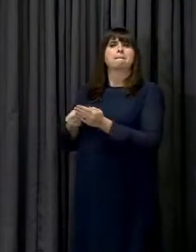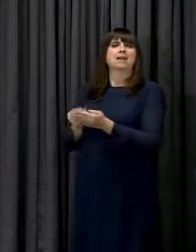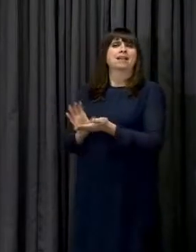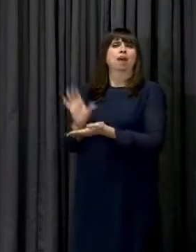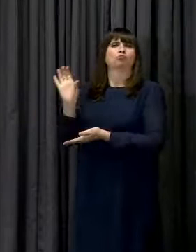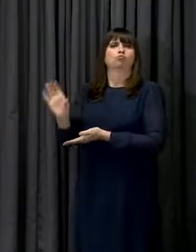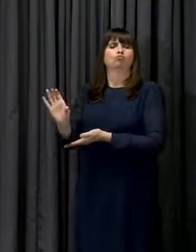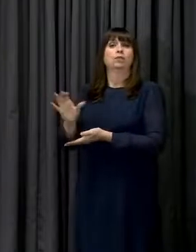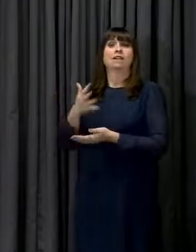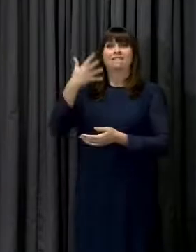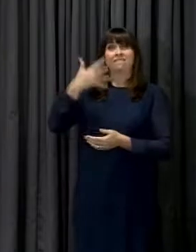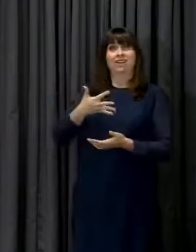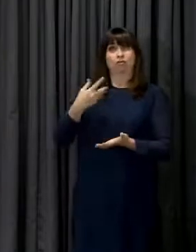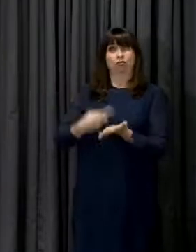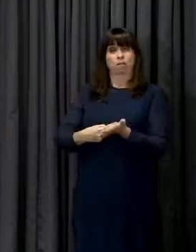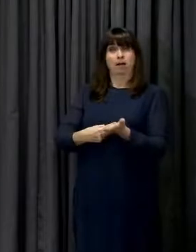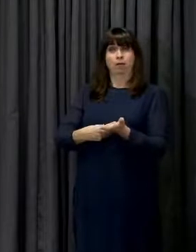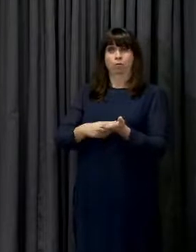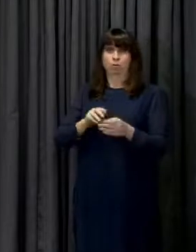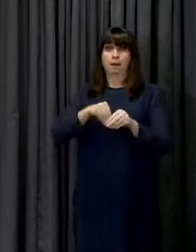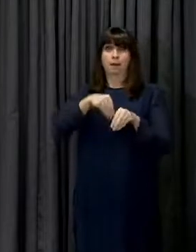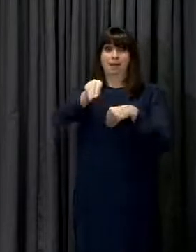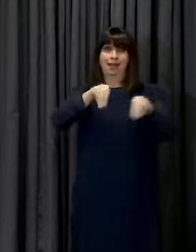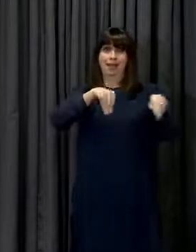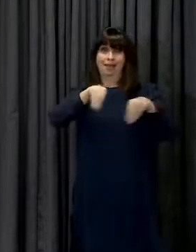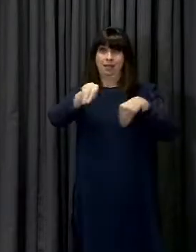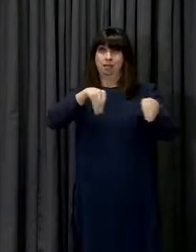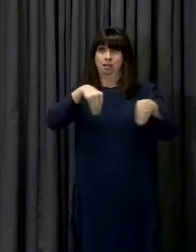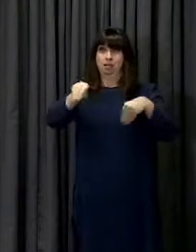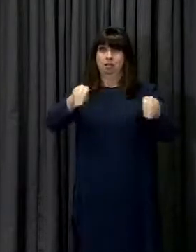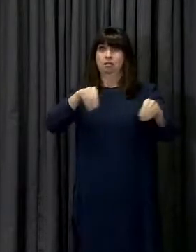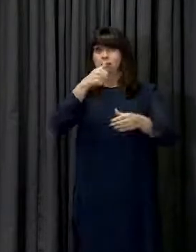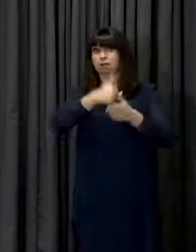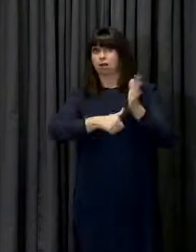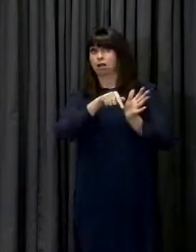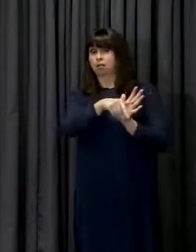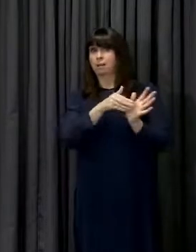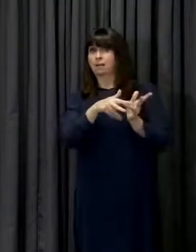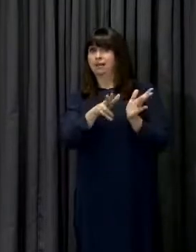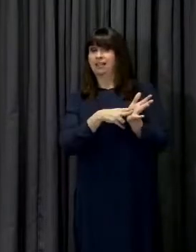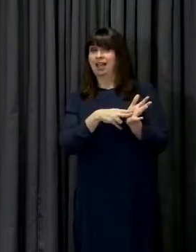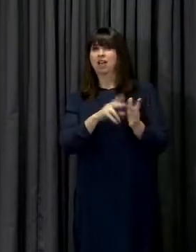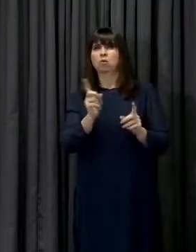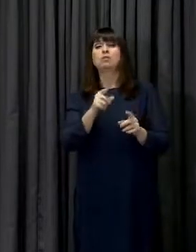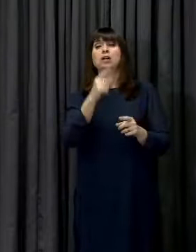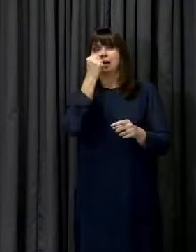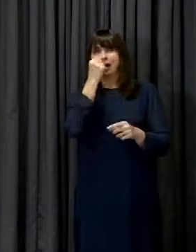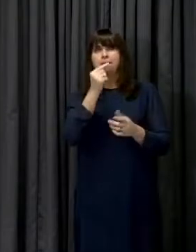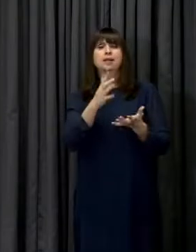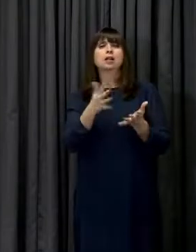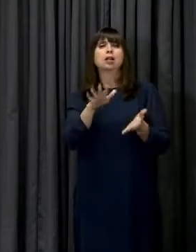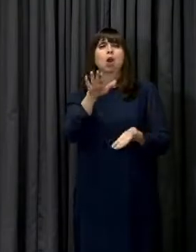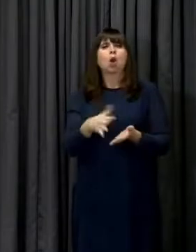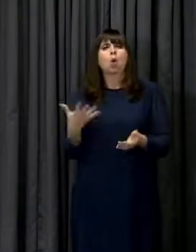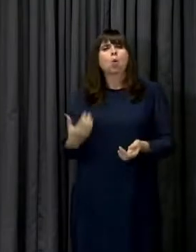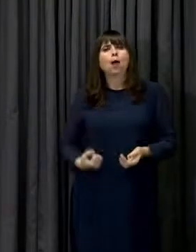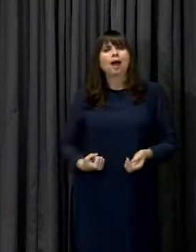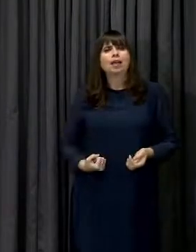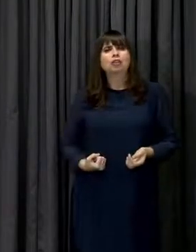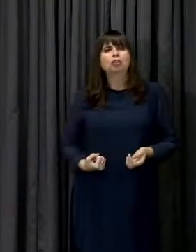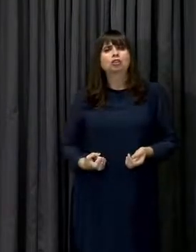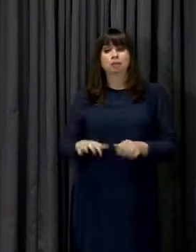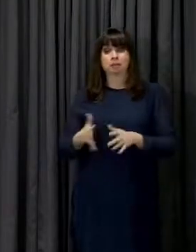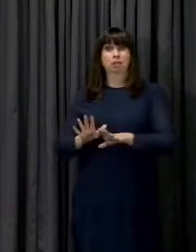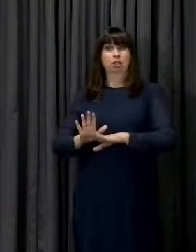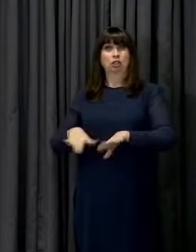be extending the £500 payment scheme criteria from next Monday to include parents and carers on lower incomes of children